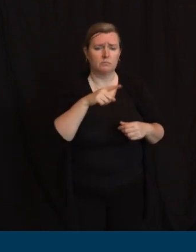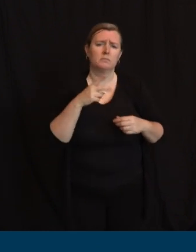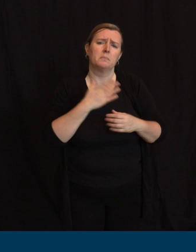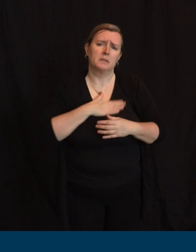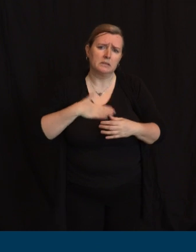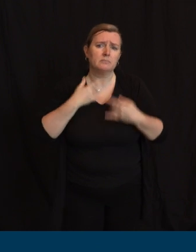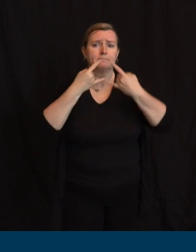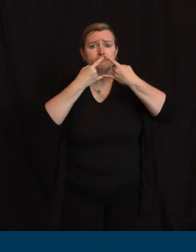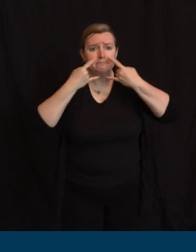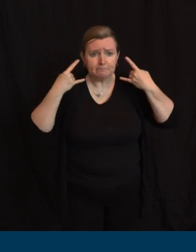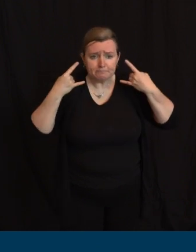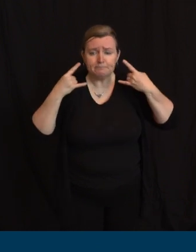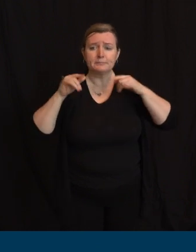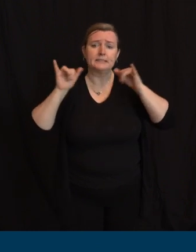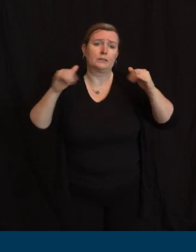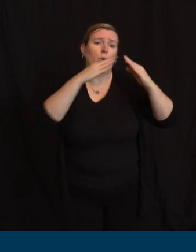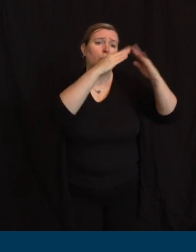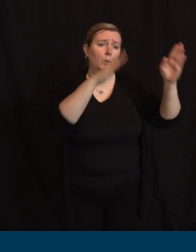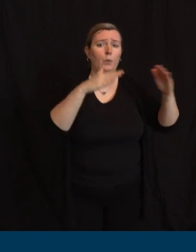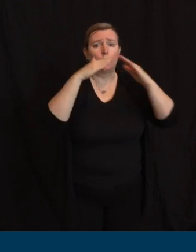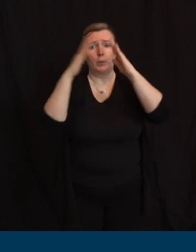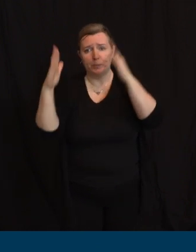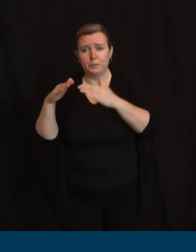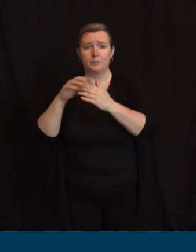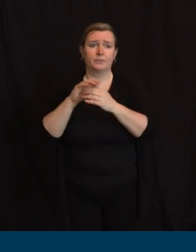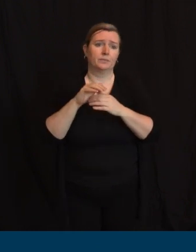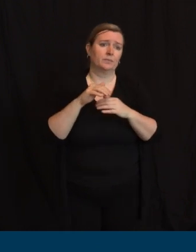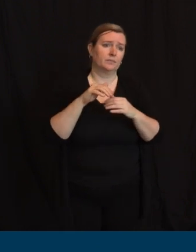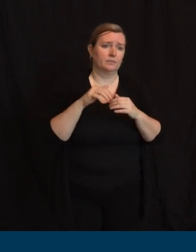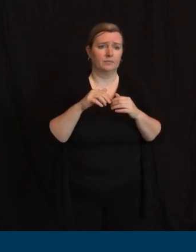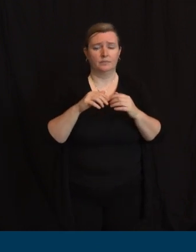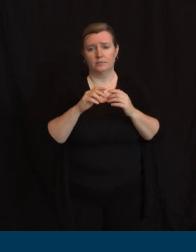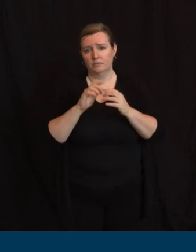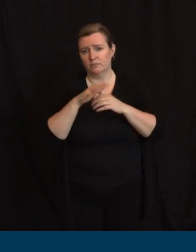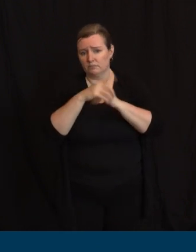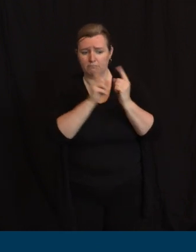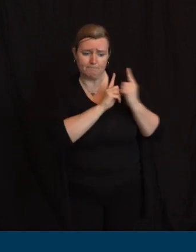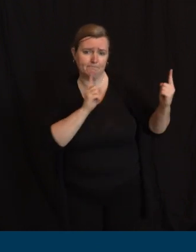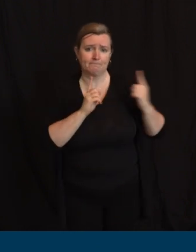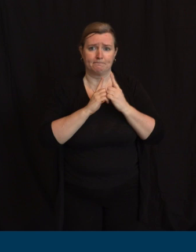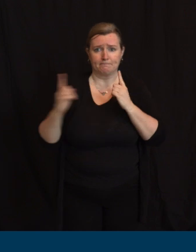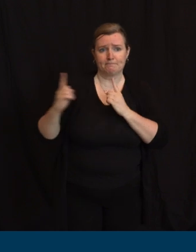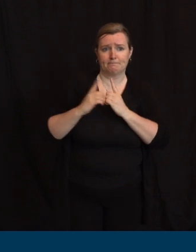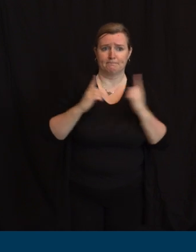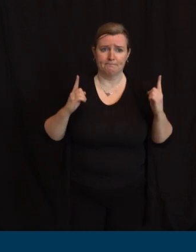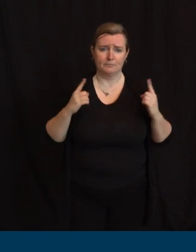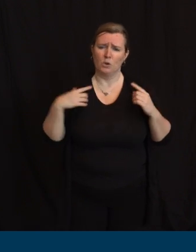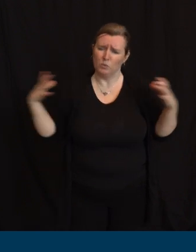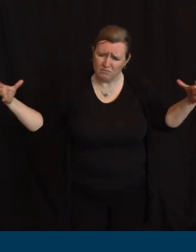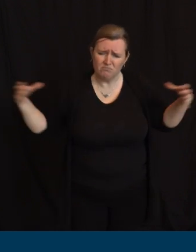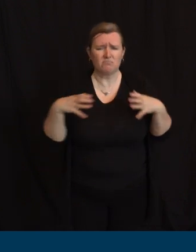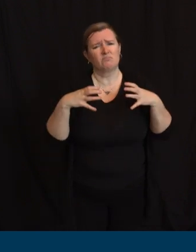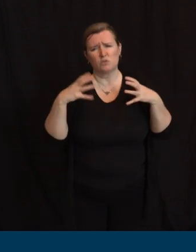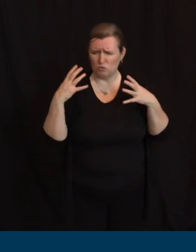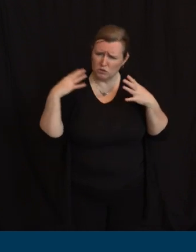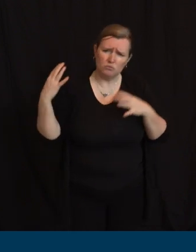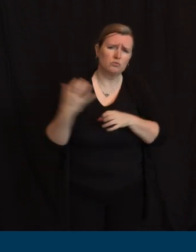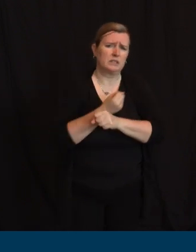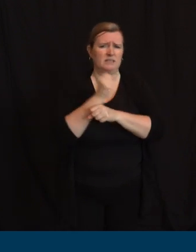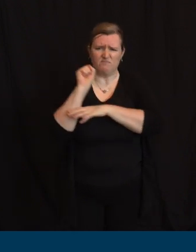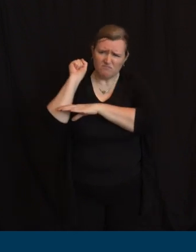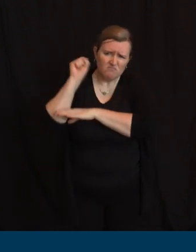from each other. Together, we are winning. If we stay at it over the next period of time, we will win